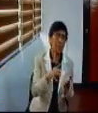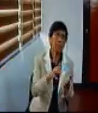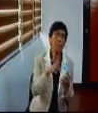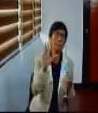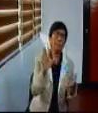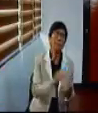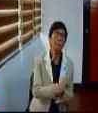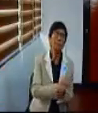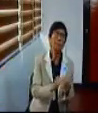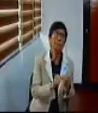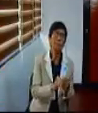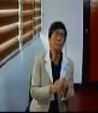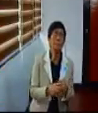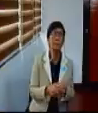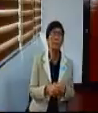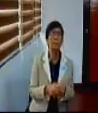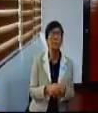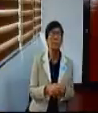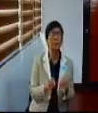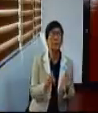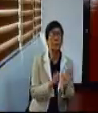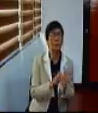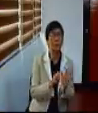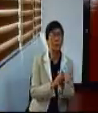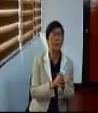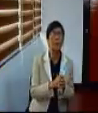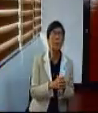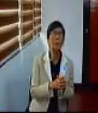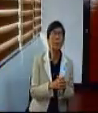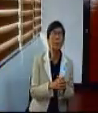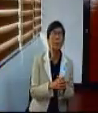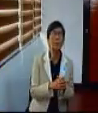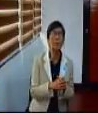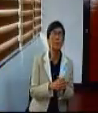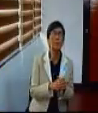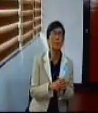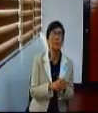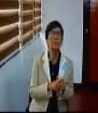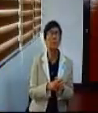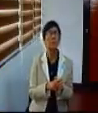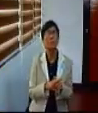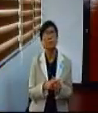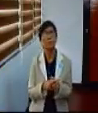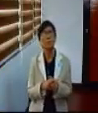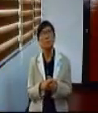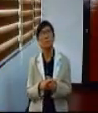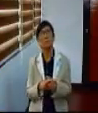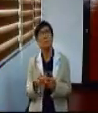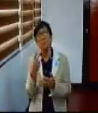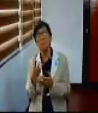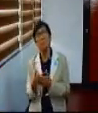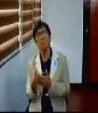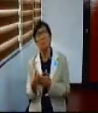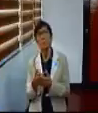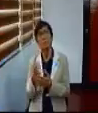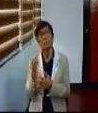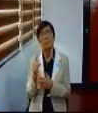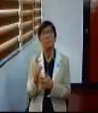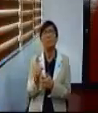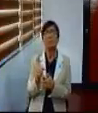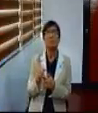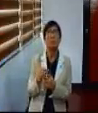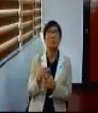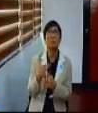on the results of our inquiry. Is that what you're saying, Mr. Adam? Well, I wasn't going so far. I was